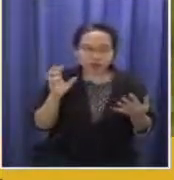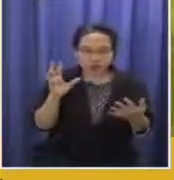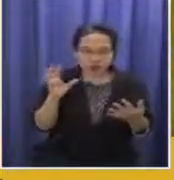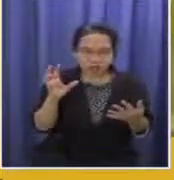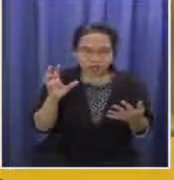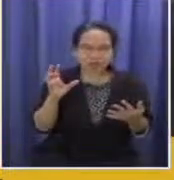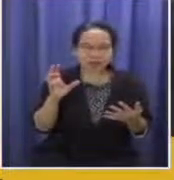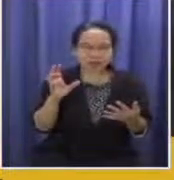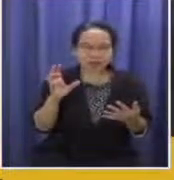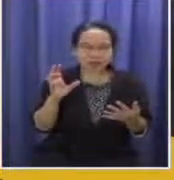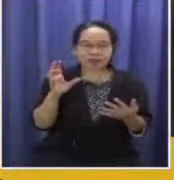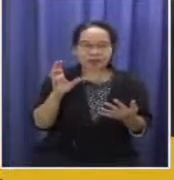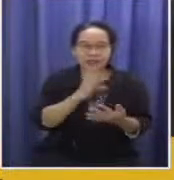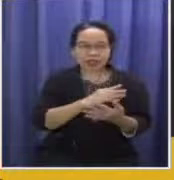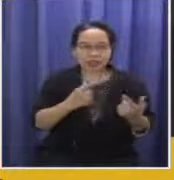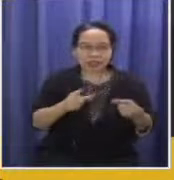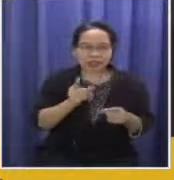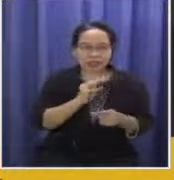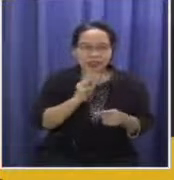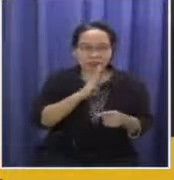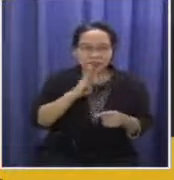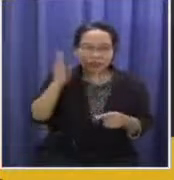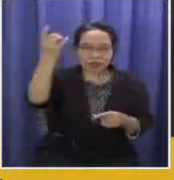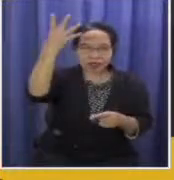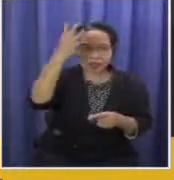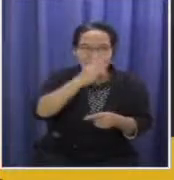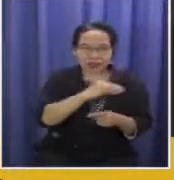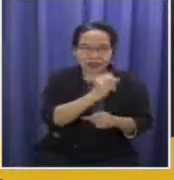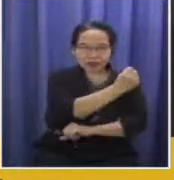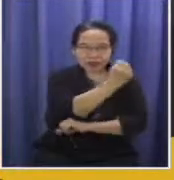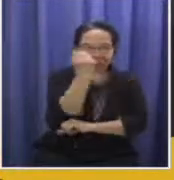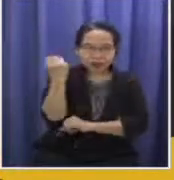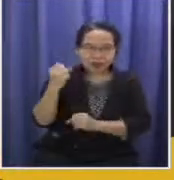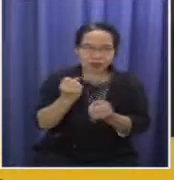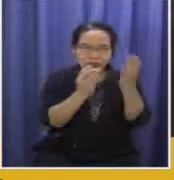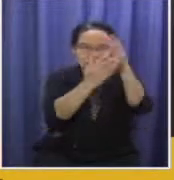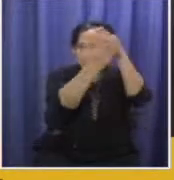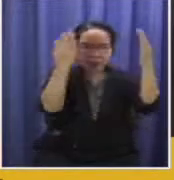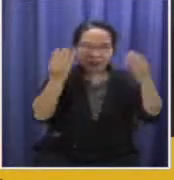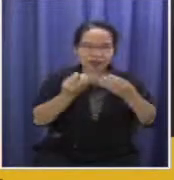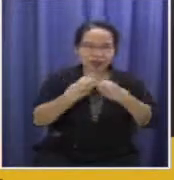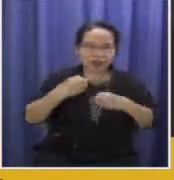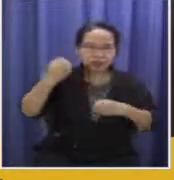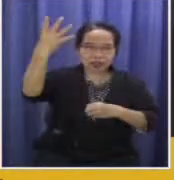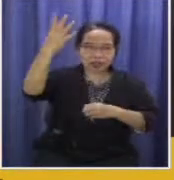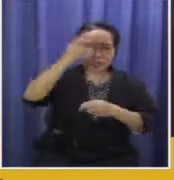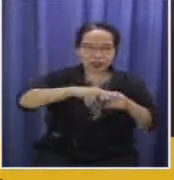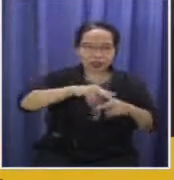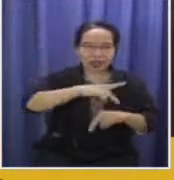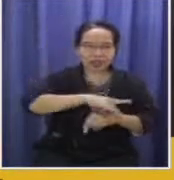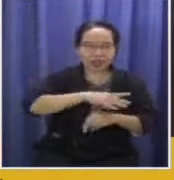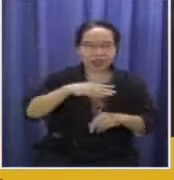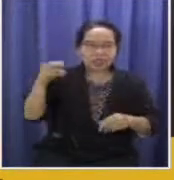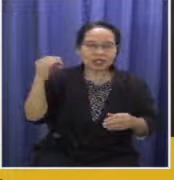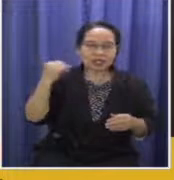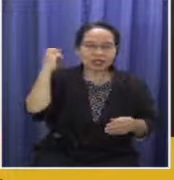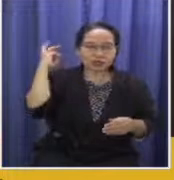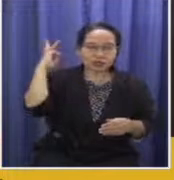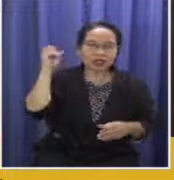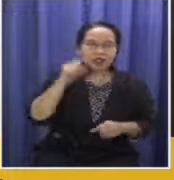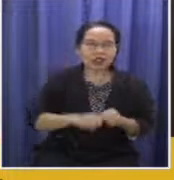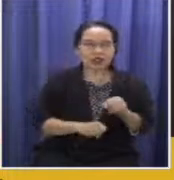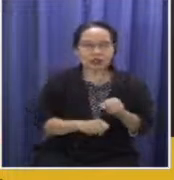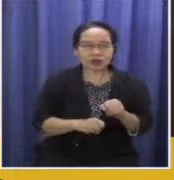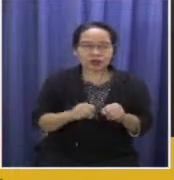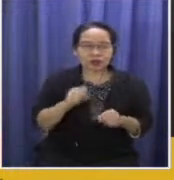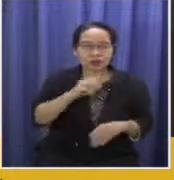15. And let them be for lights in the firmament of the heaven, give light upon the earth, and it was